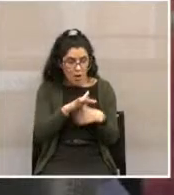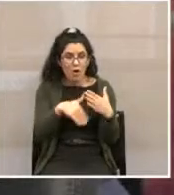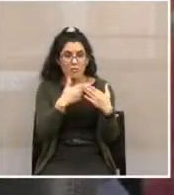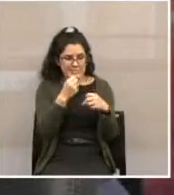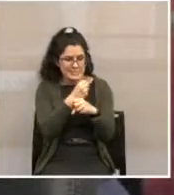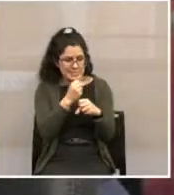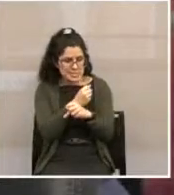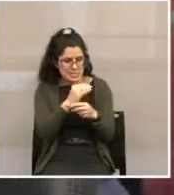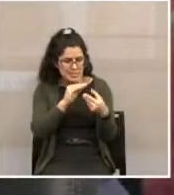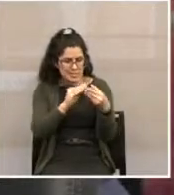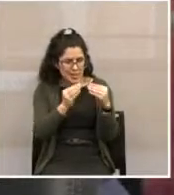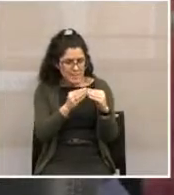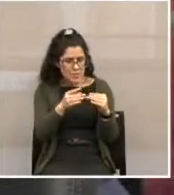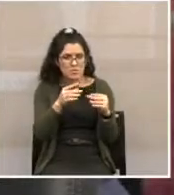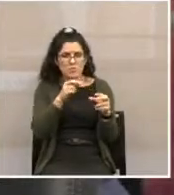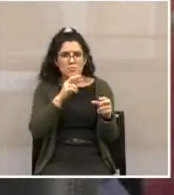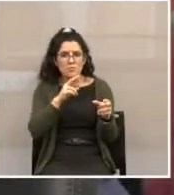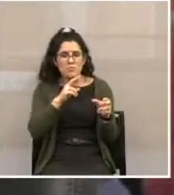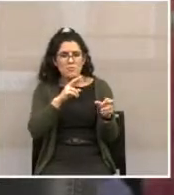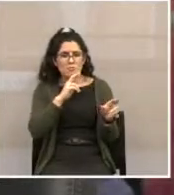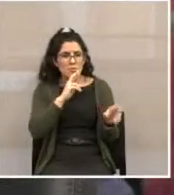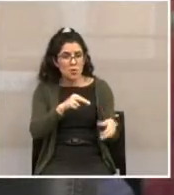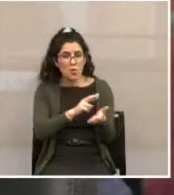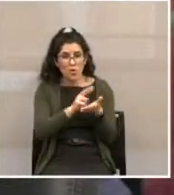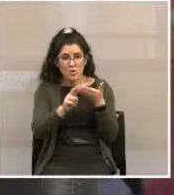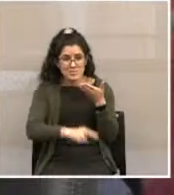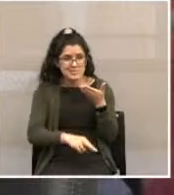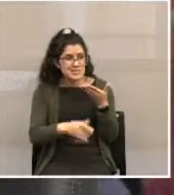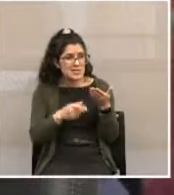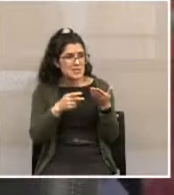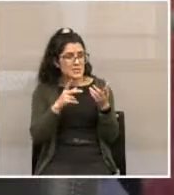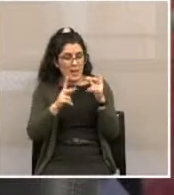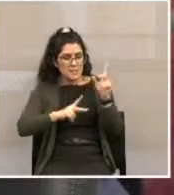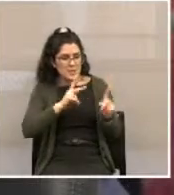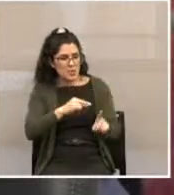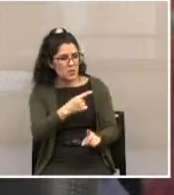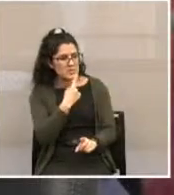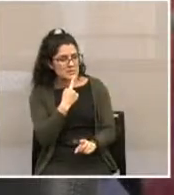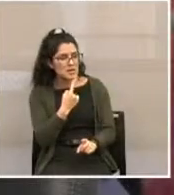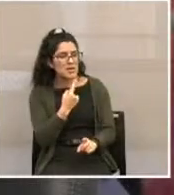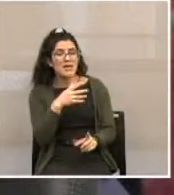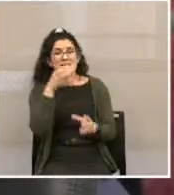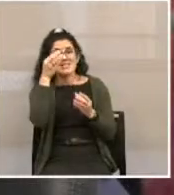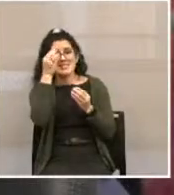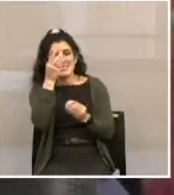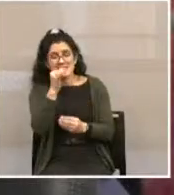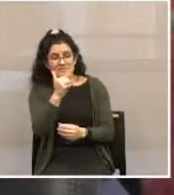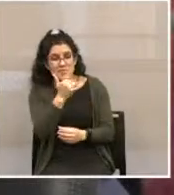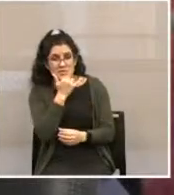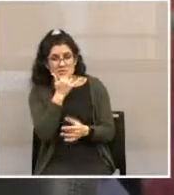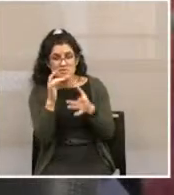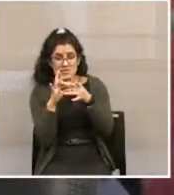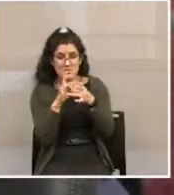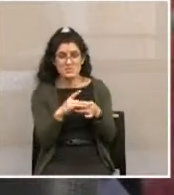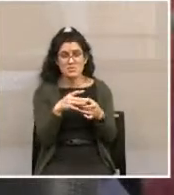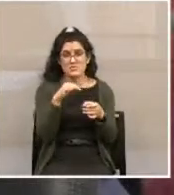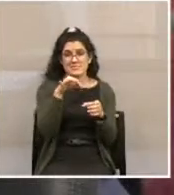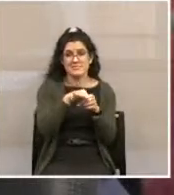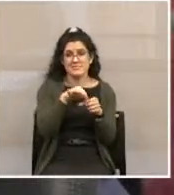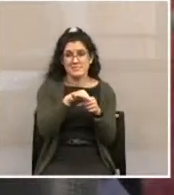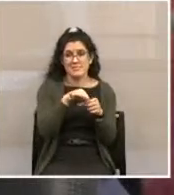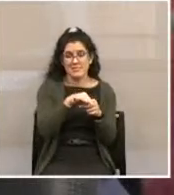we were receiving that people were being told disinformation about the elections,